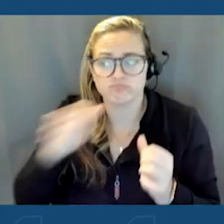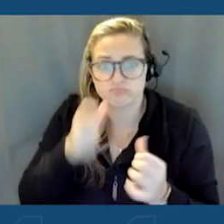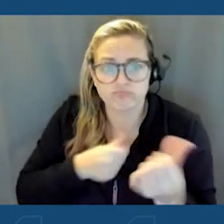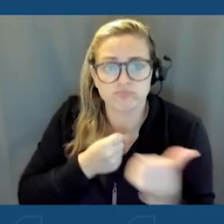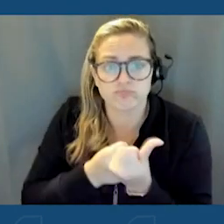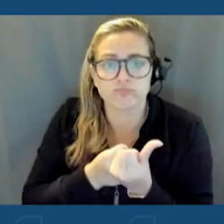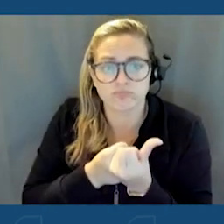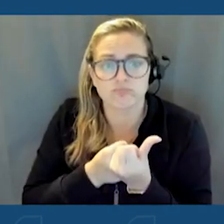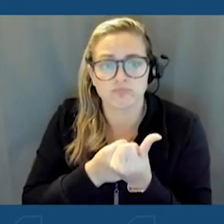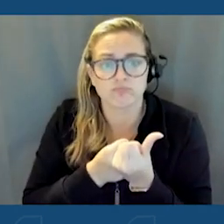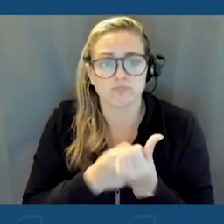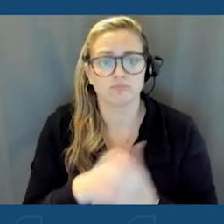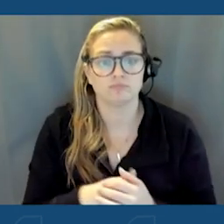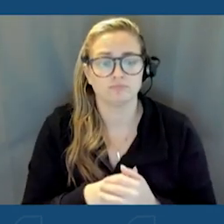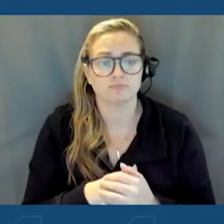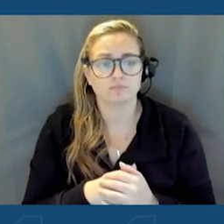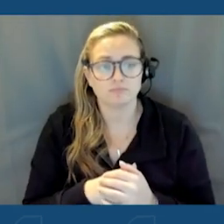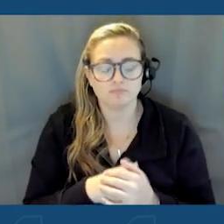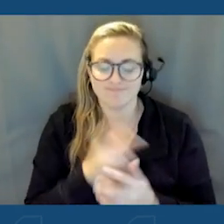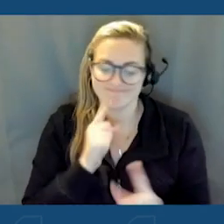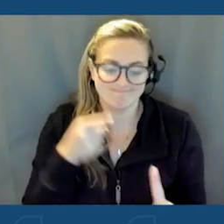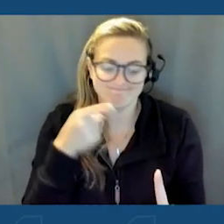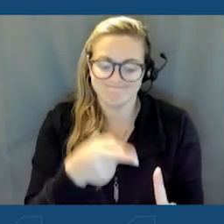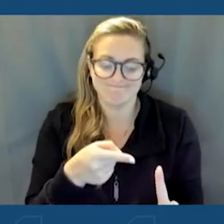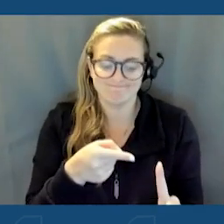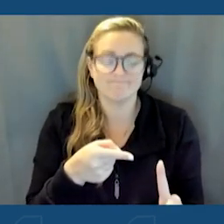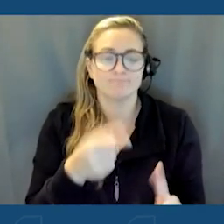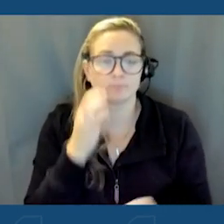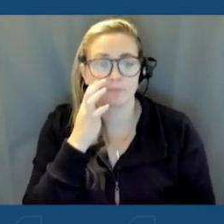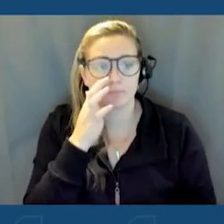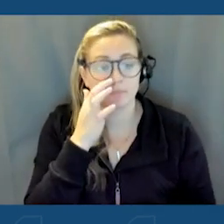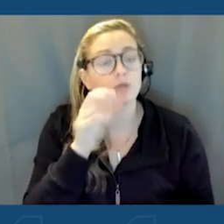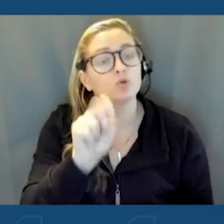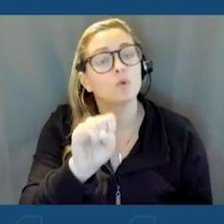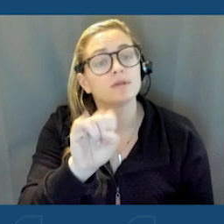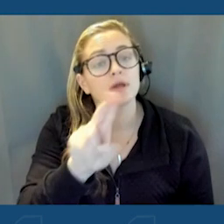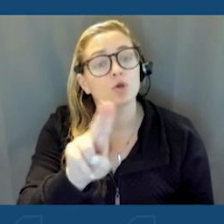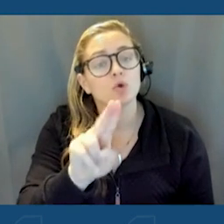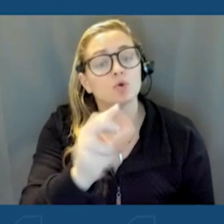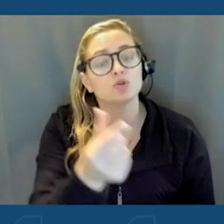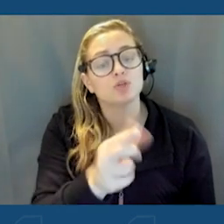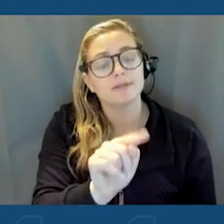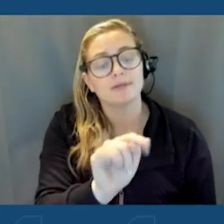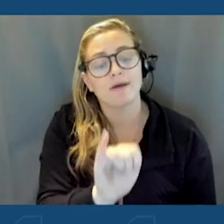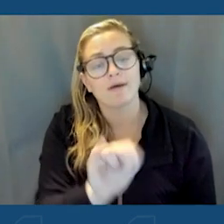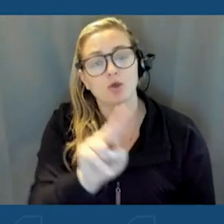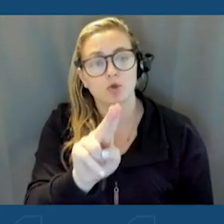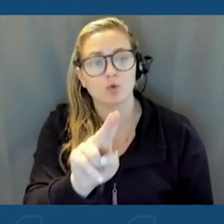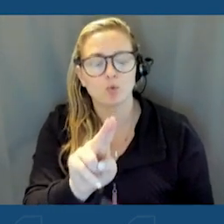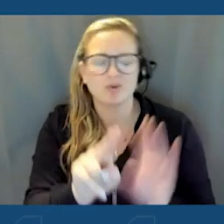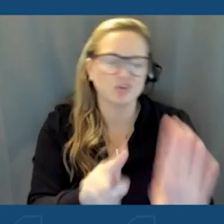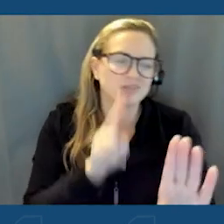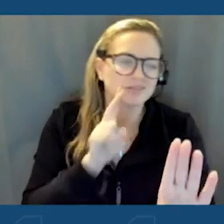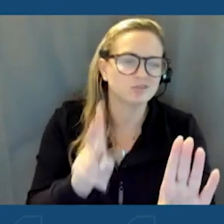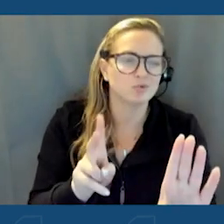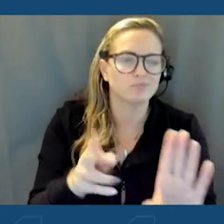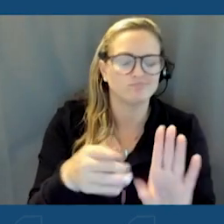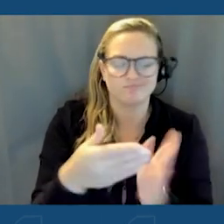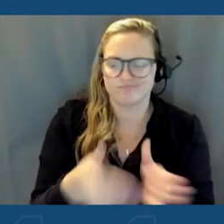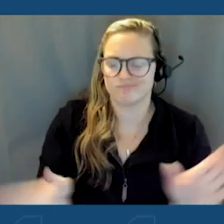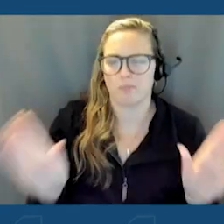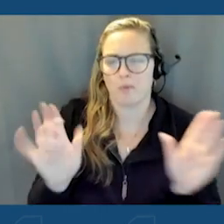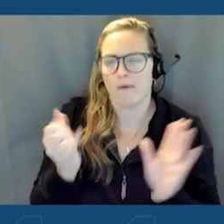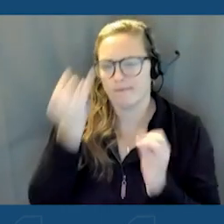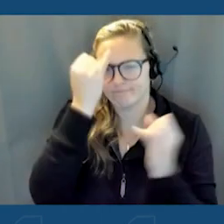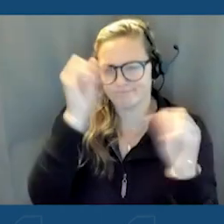support, bottom line. So SIU and GTIU. SIU, just to give a big broad picture, is they